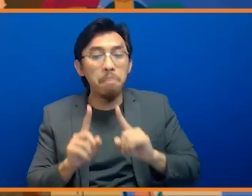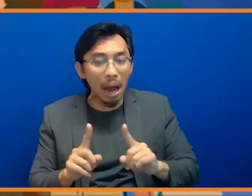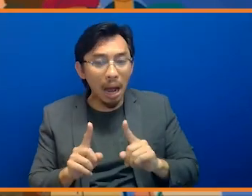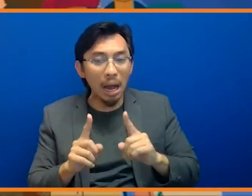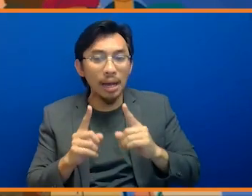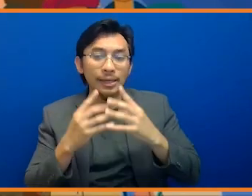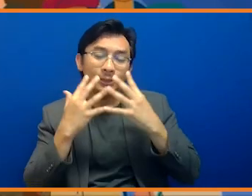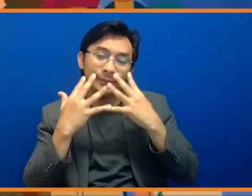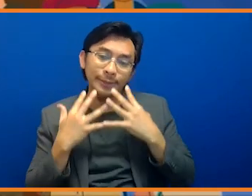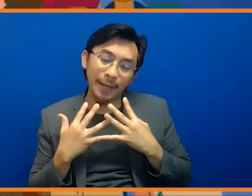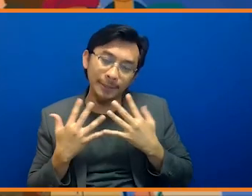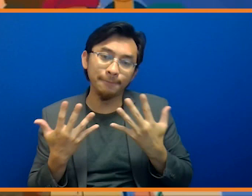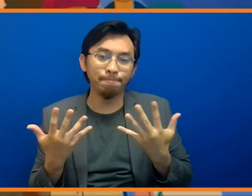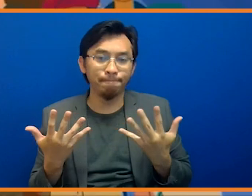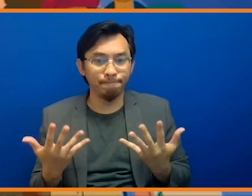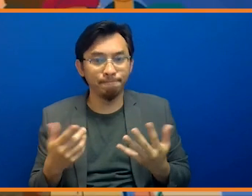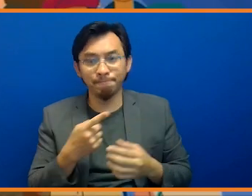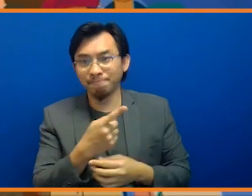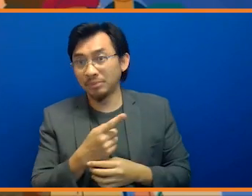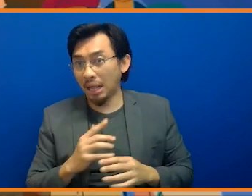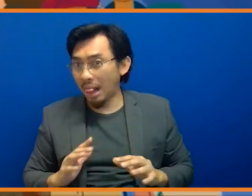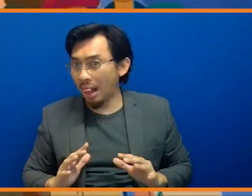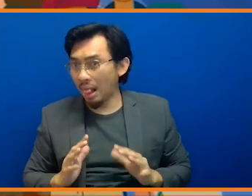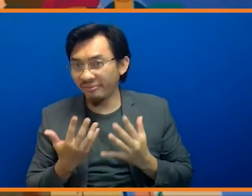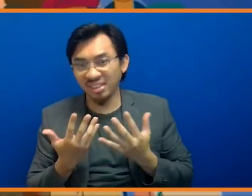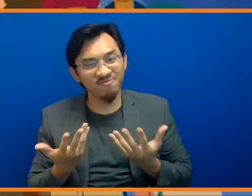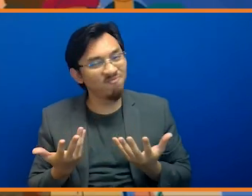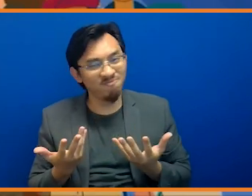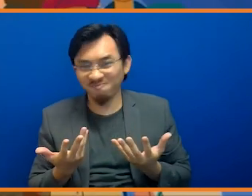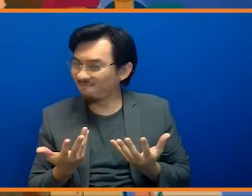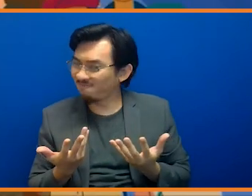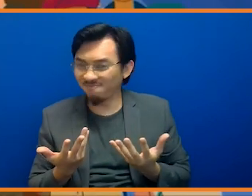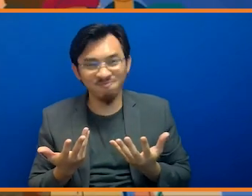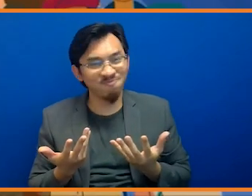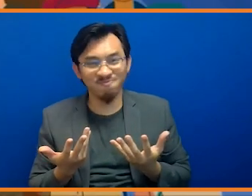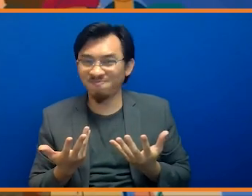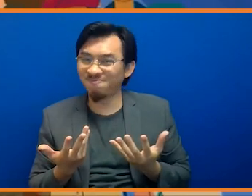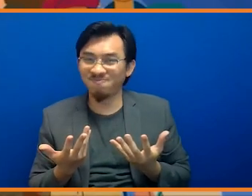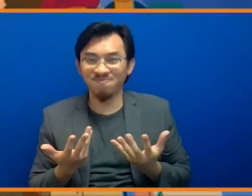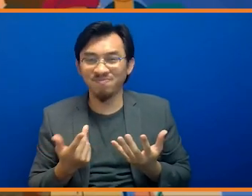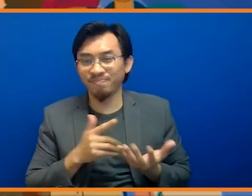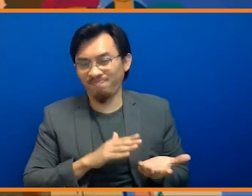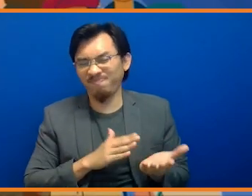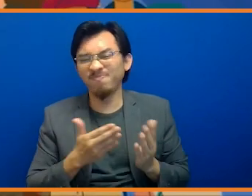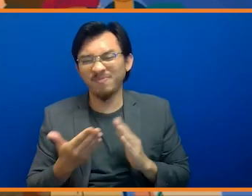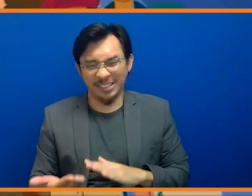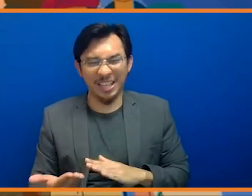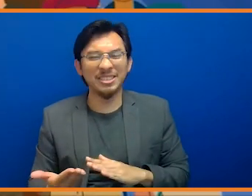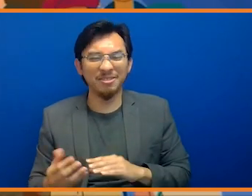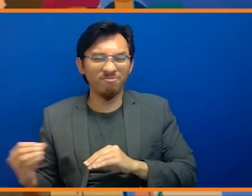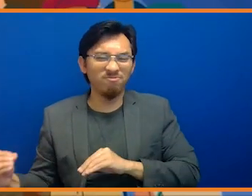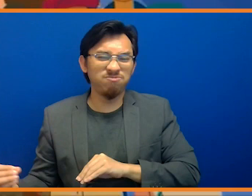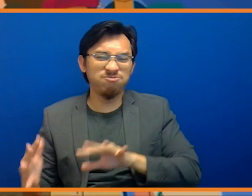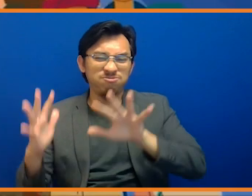sad, he was gonna survive. He was dead of the tsunami.